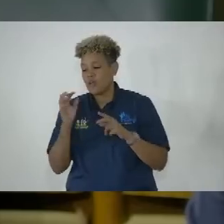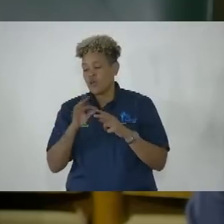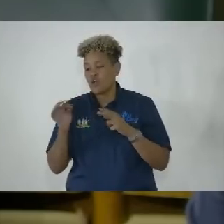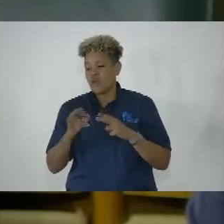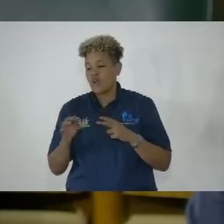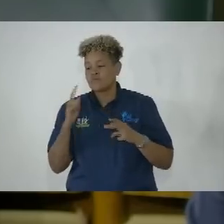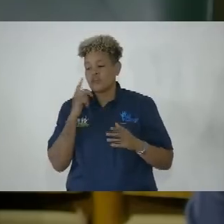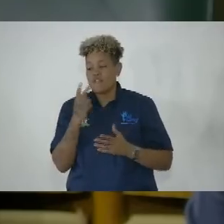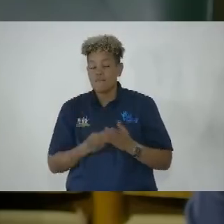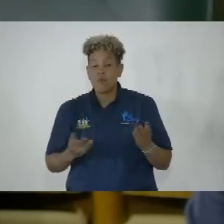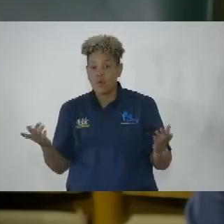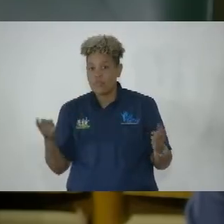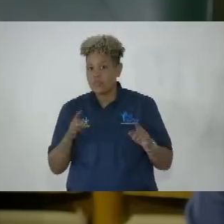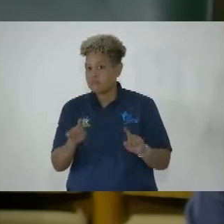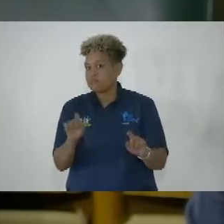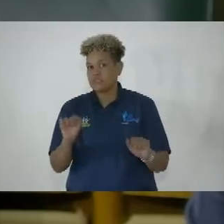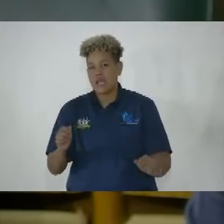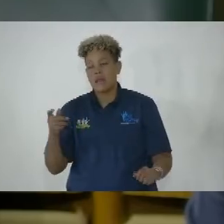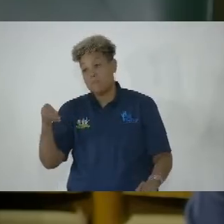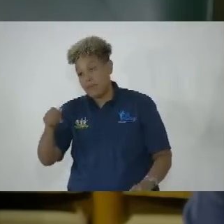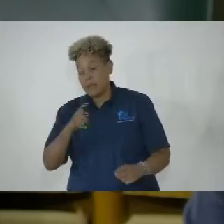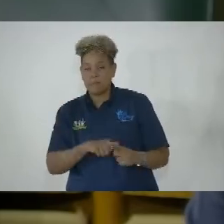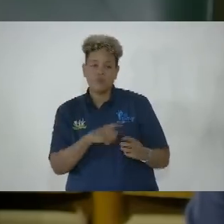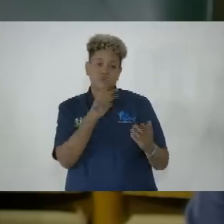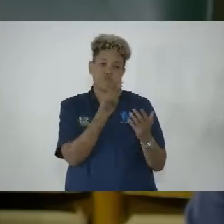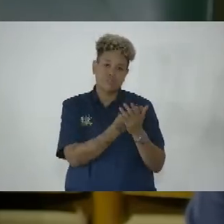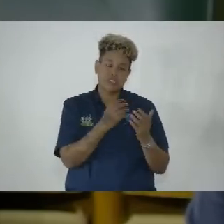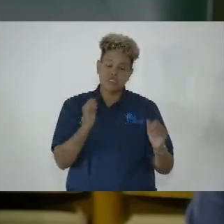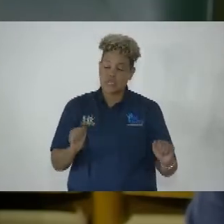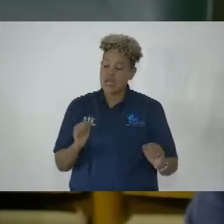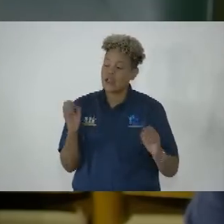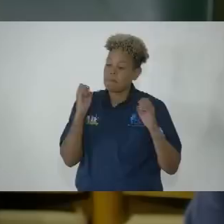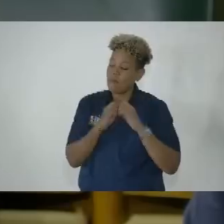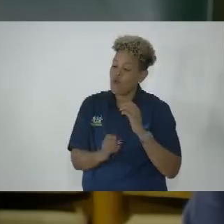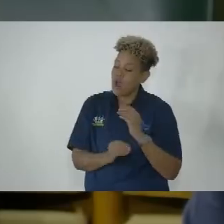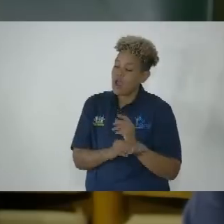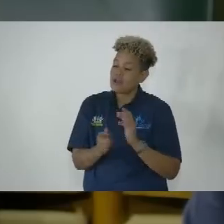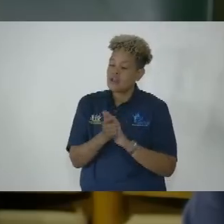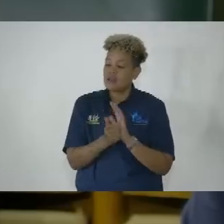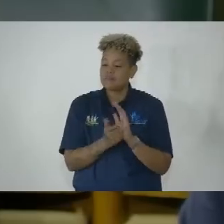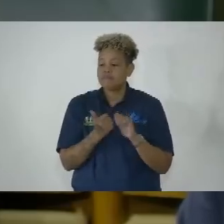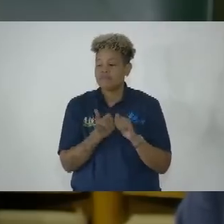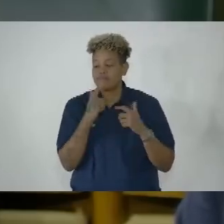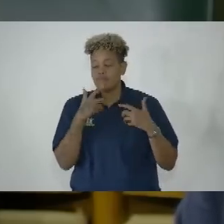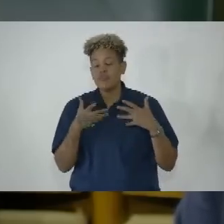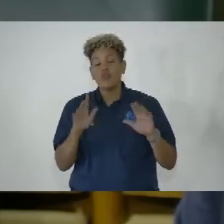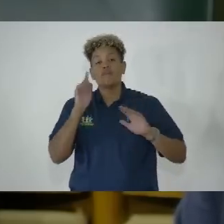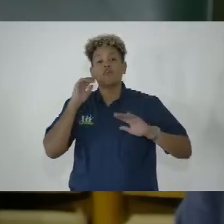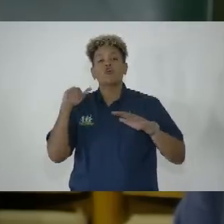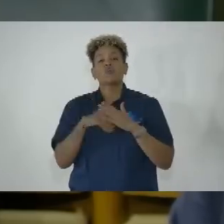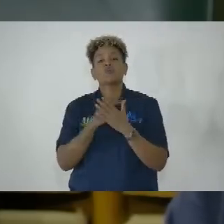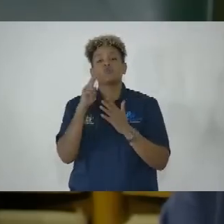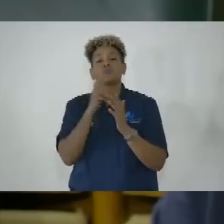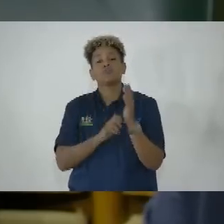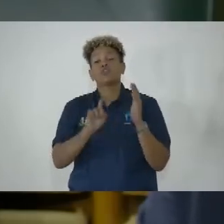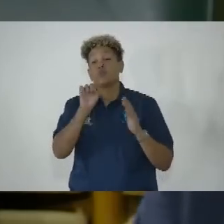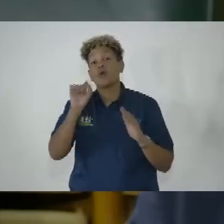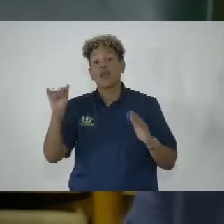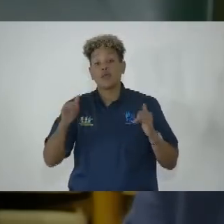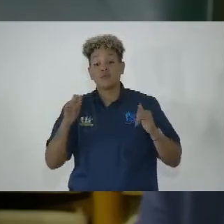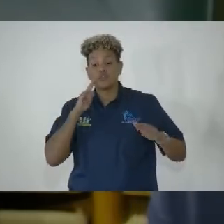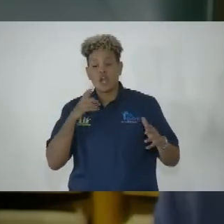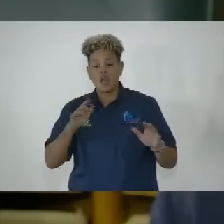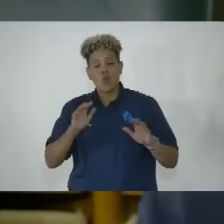of both being imposed by the court remains. And furthermore, the bill allows for a new subsection 1A, which allows